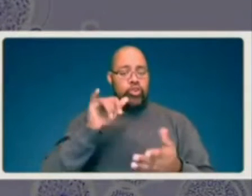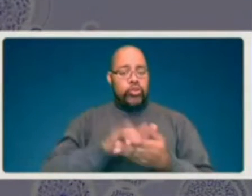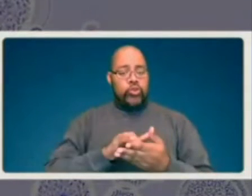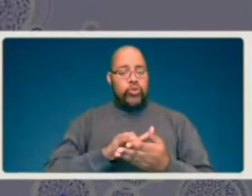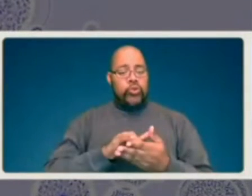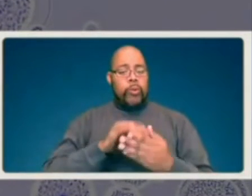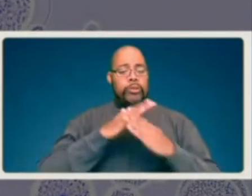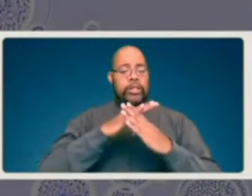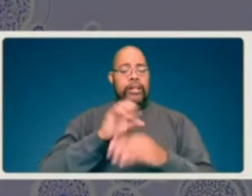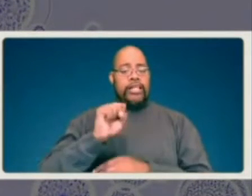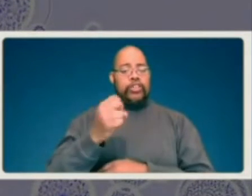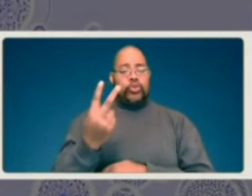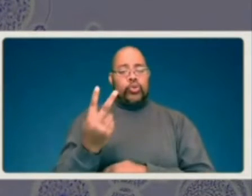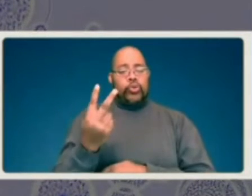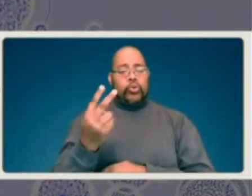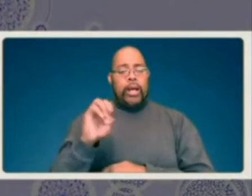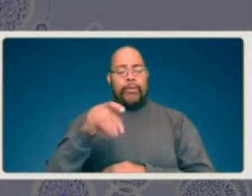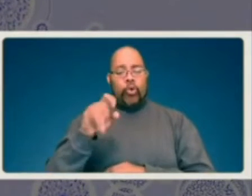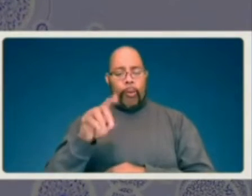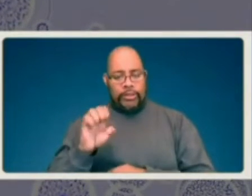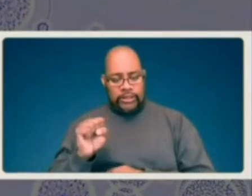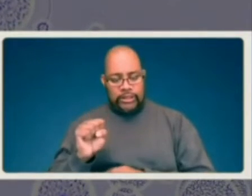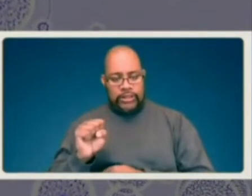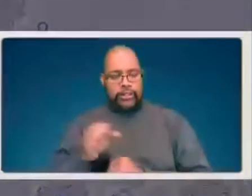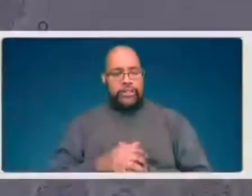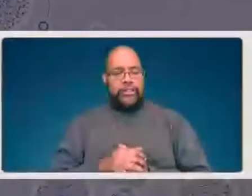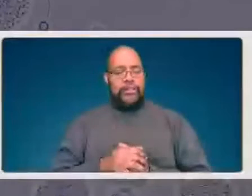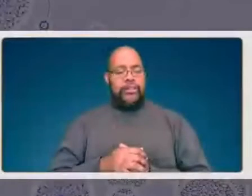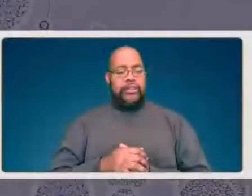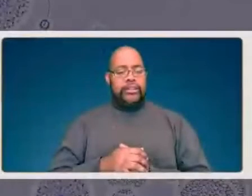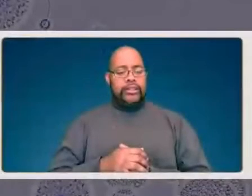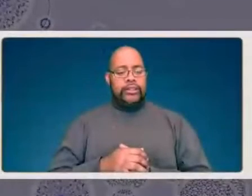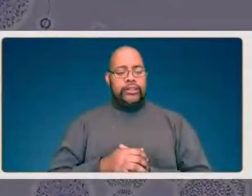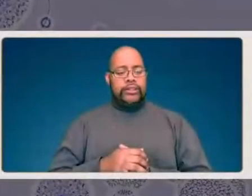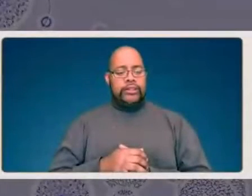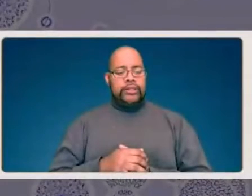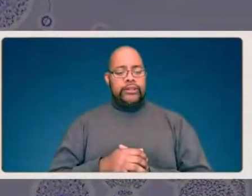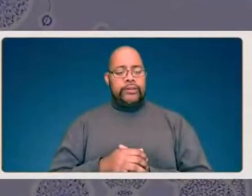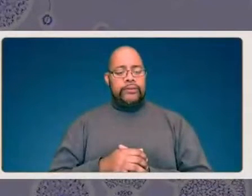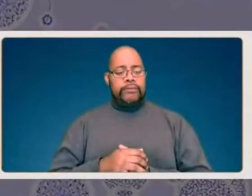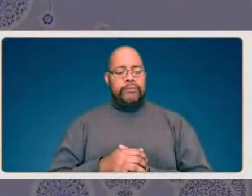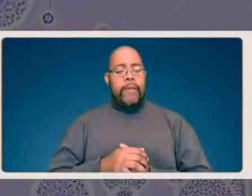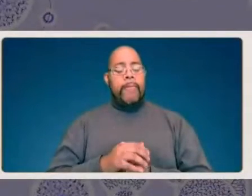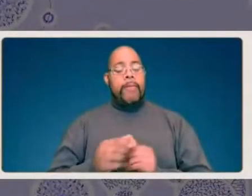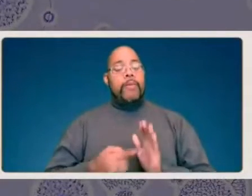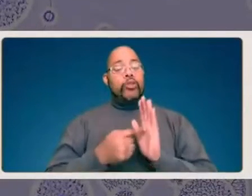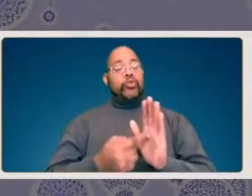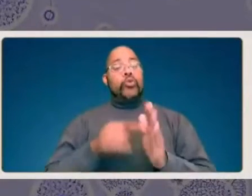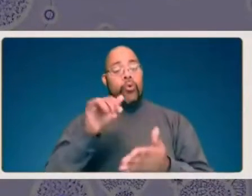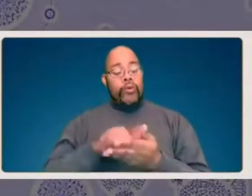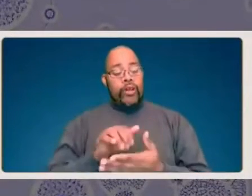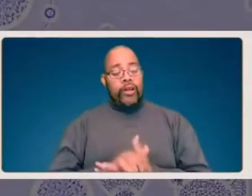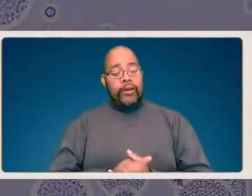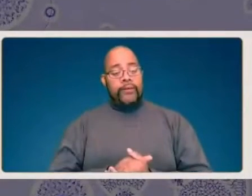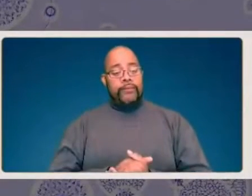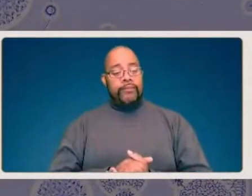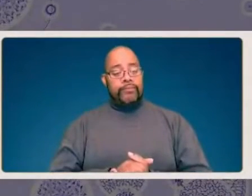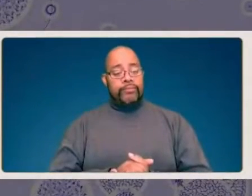highly conserved across these beta coronaviruses. And secondly, present this